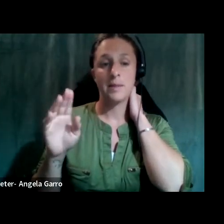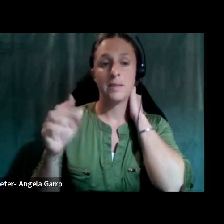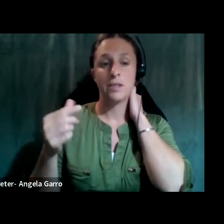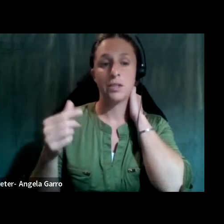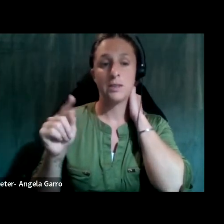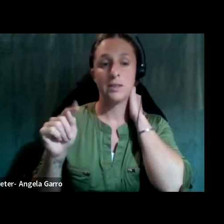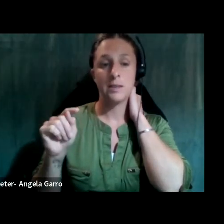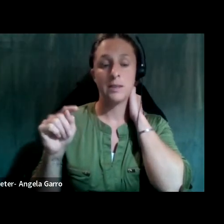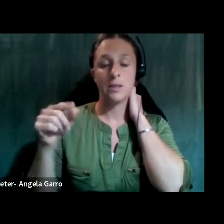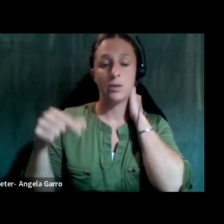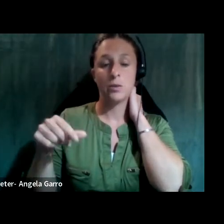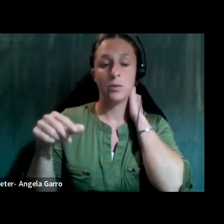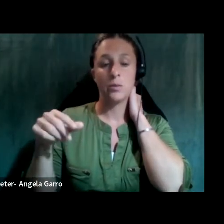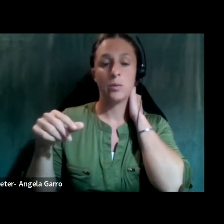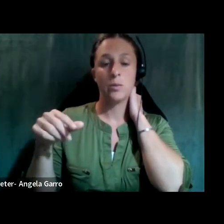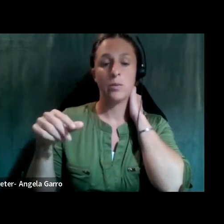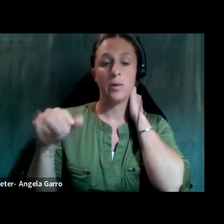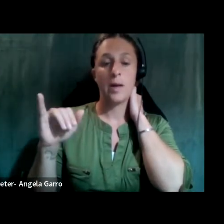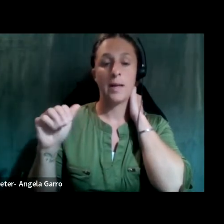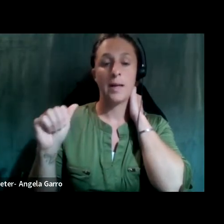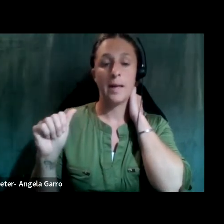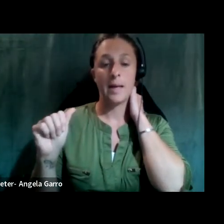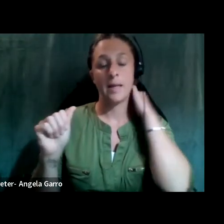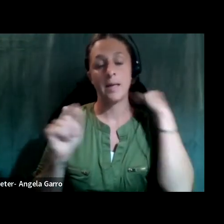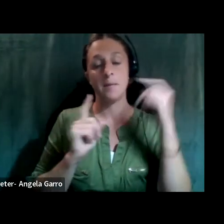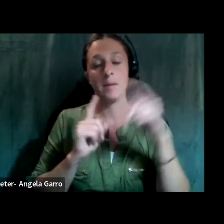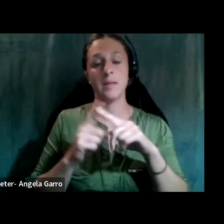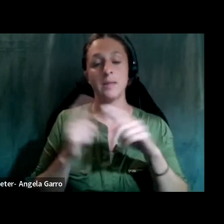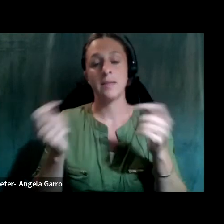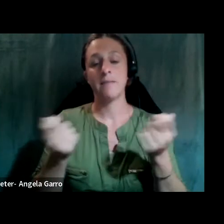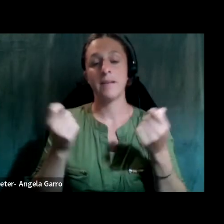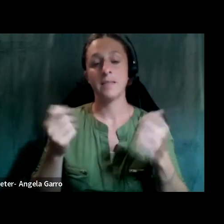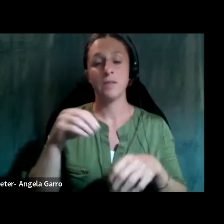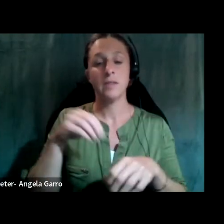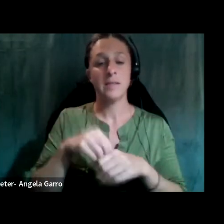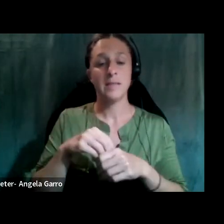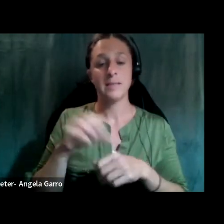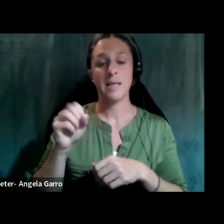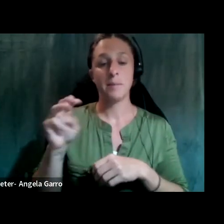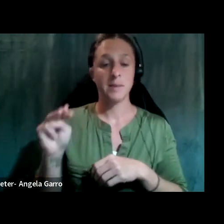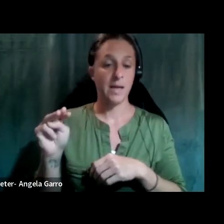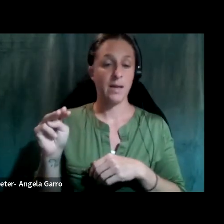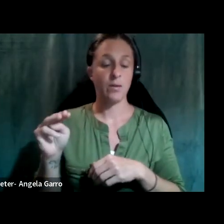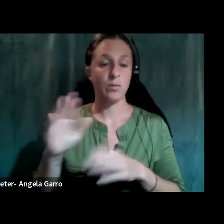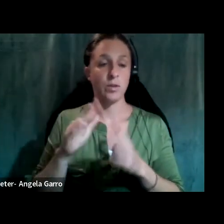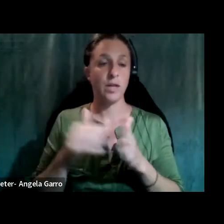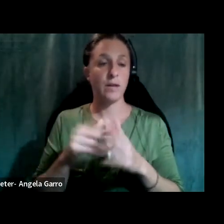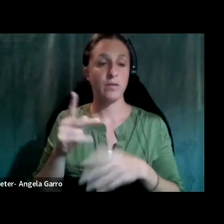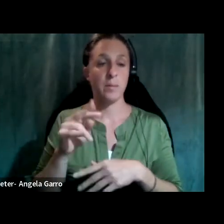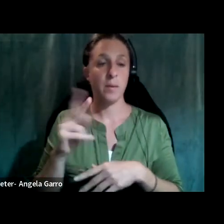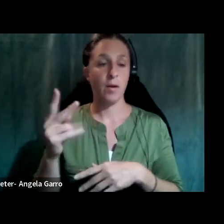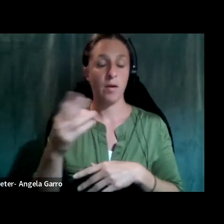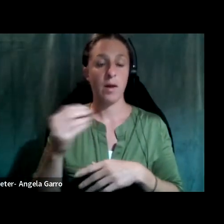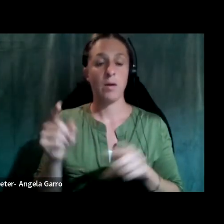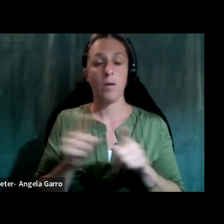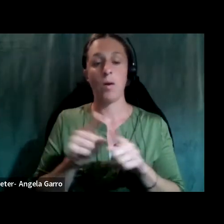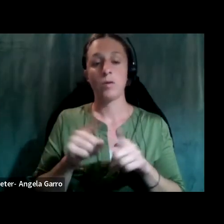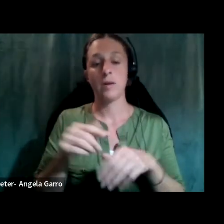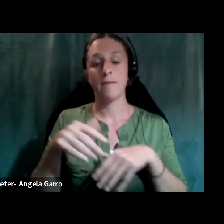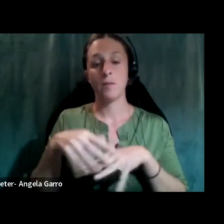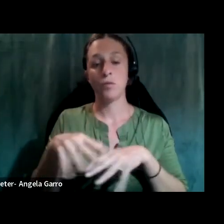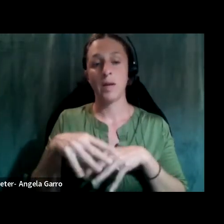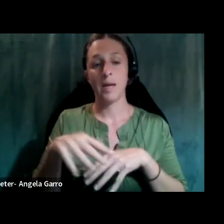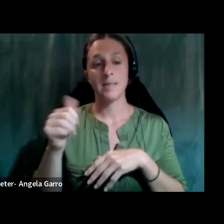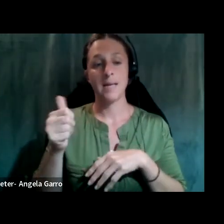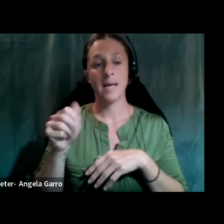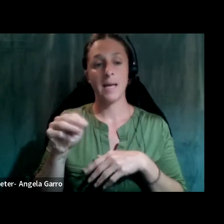LGBTQIA plus festival in San Mateo at Central Park, and there's also a parade at 10 a.m.